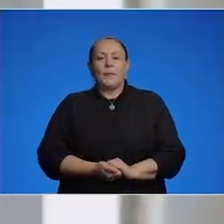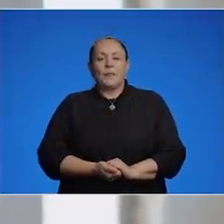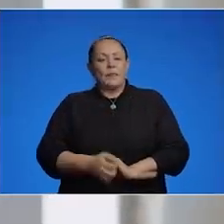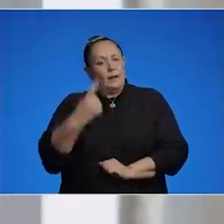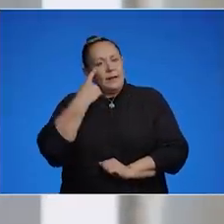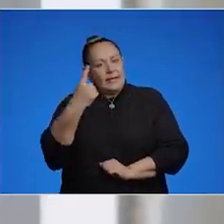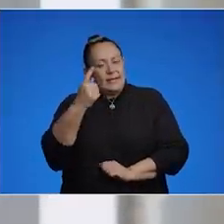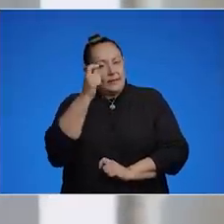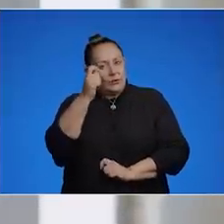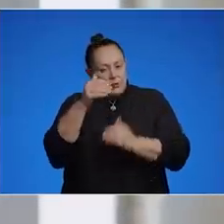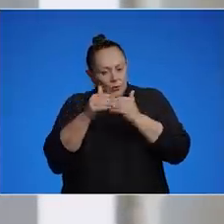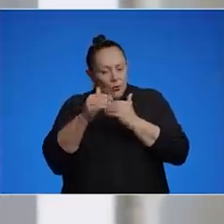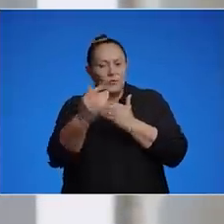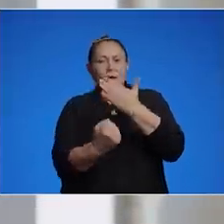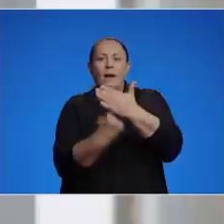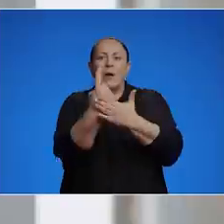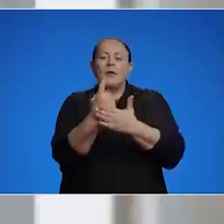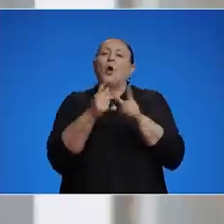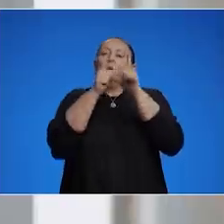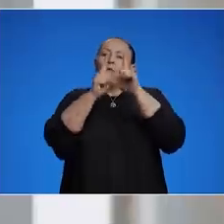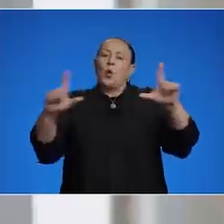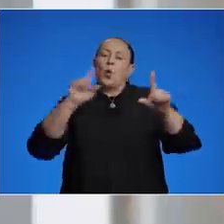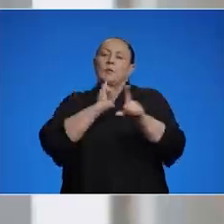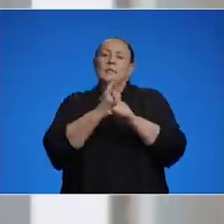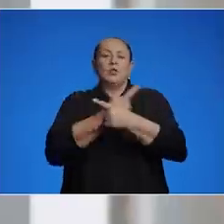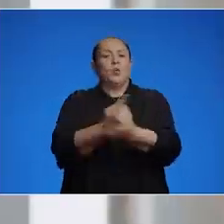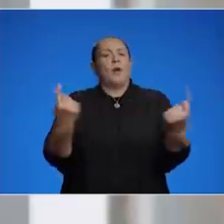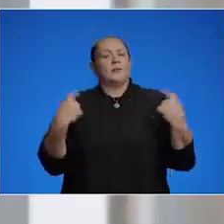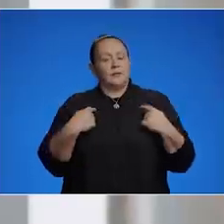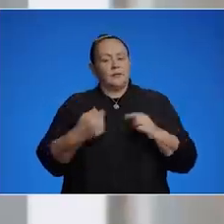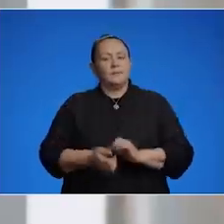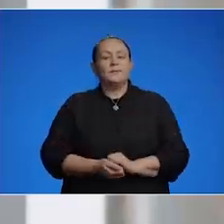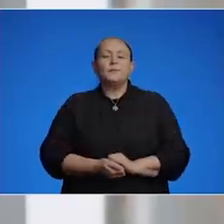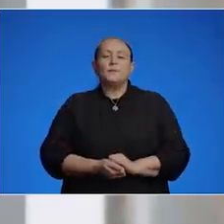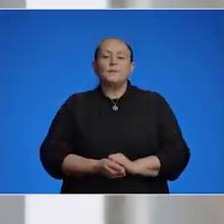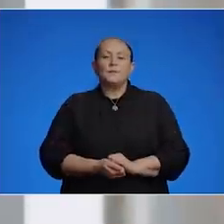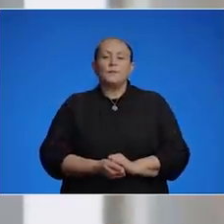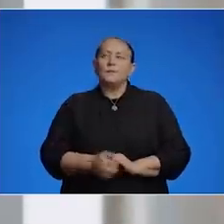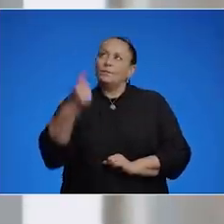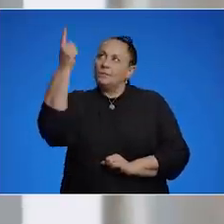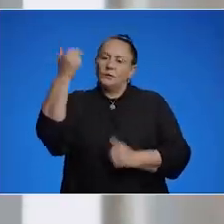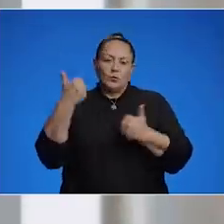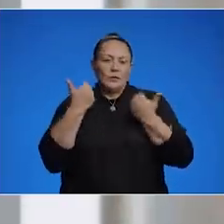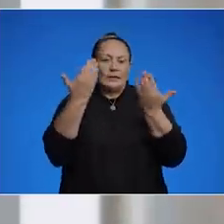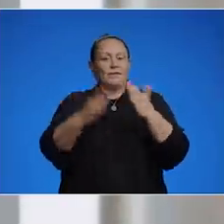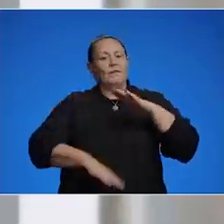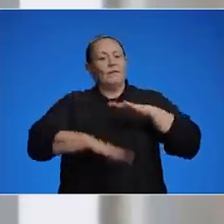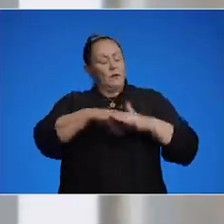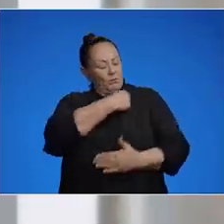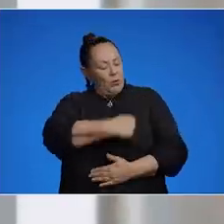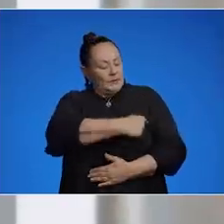See, the days are coming, and it is the Lord who speaks. When I am going to fulfill the promise,